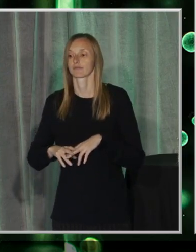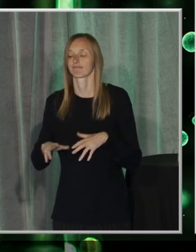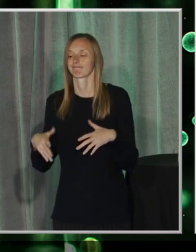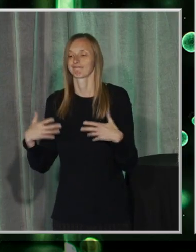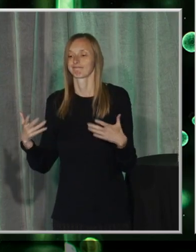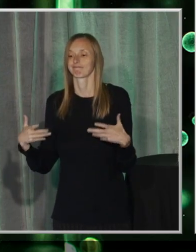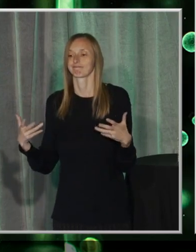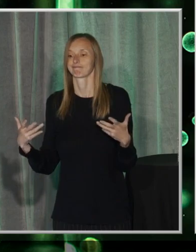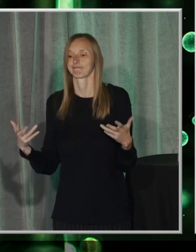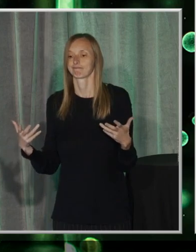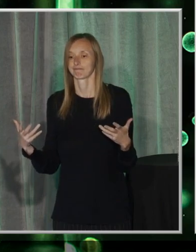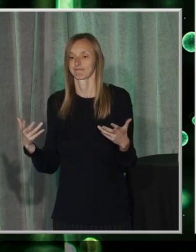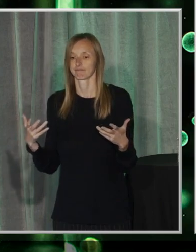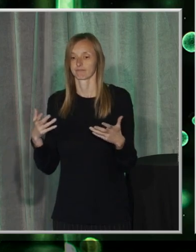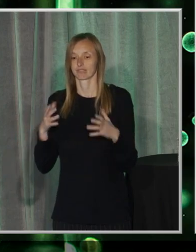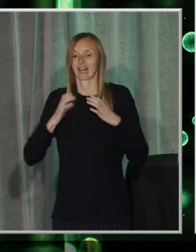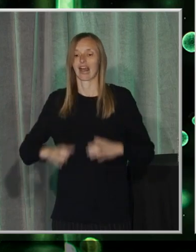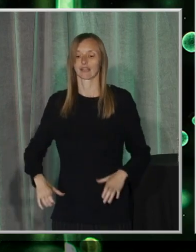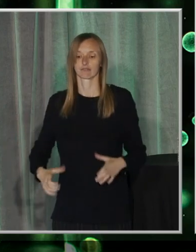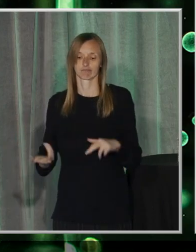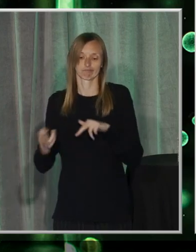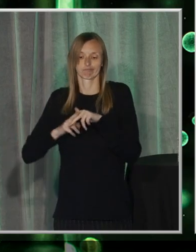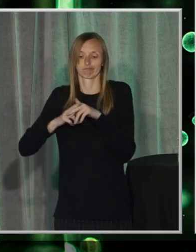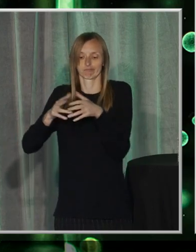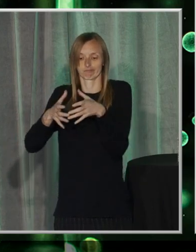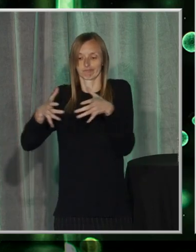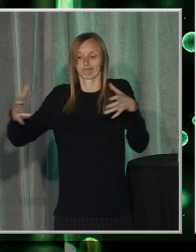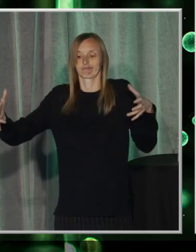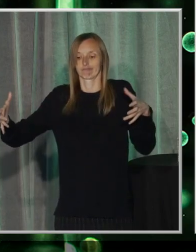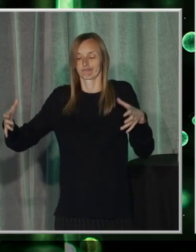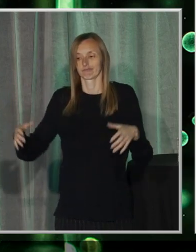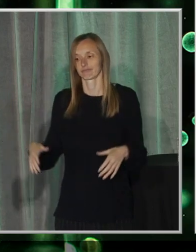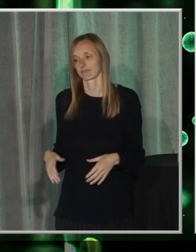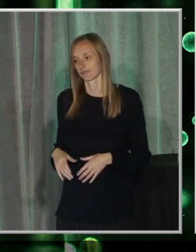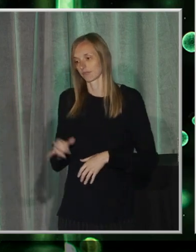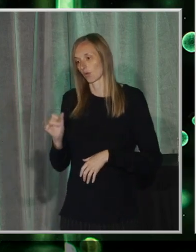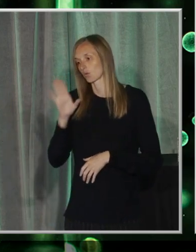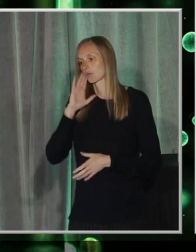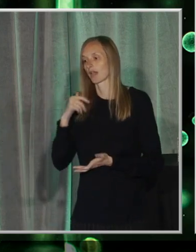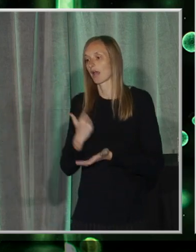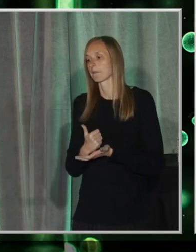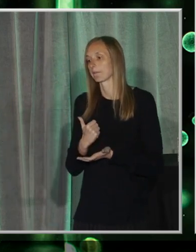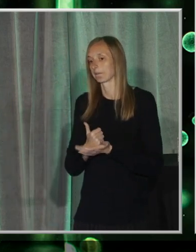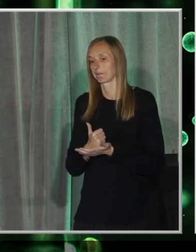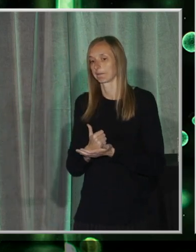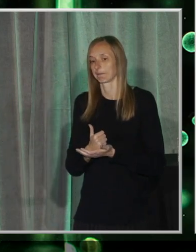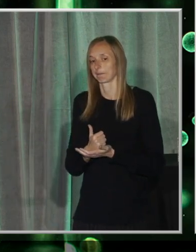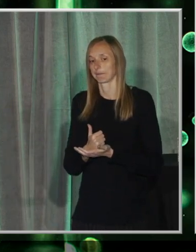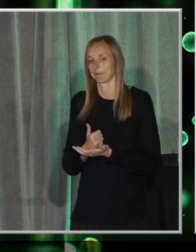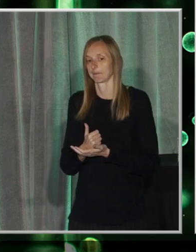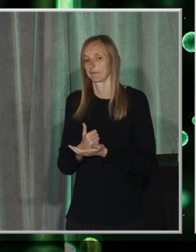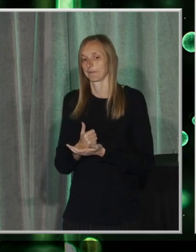our clientele. And it will also help us